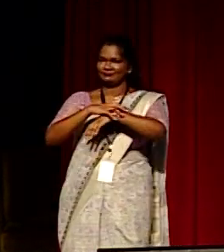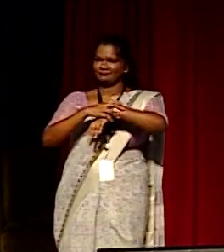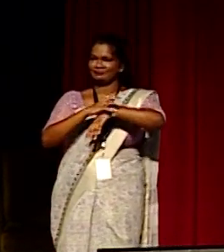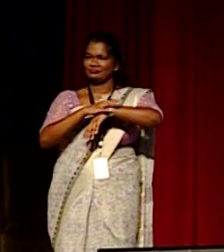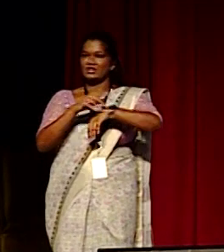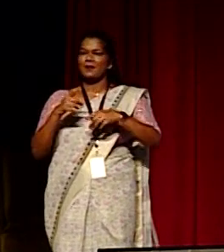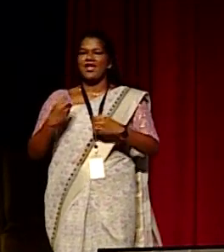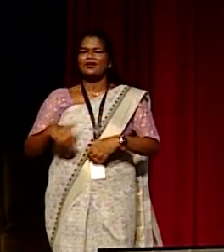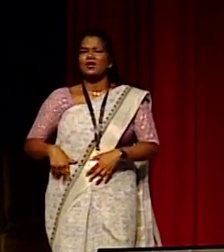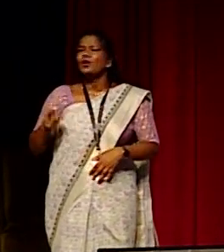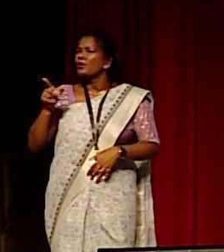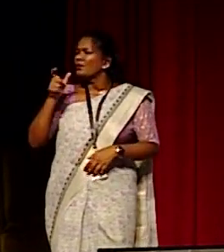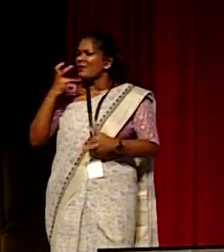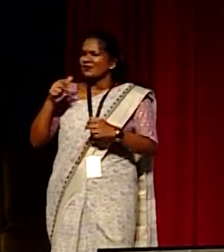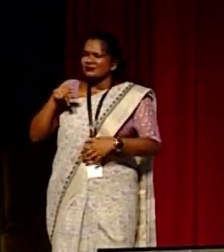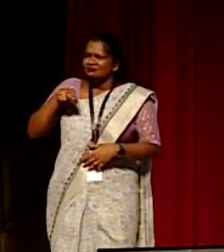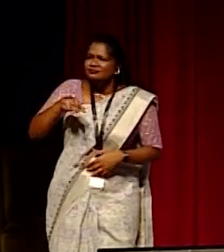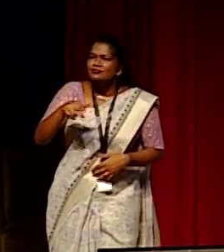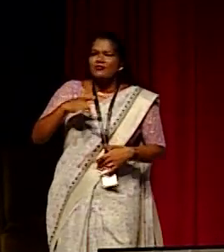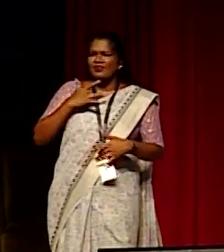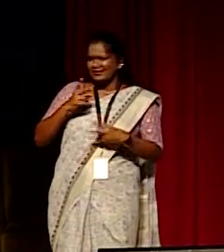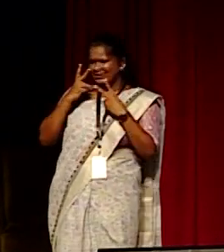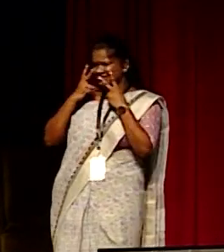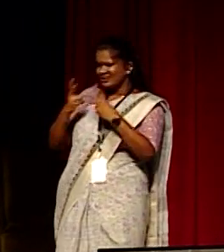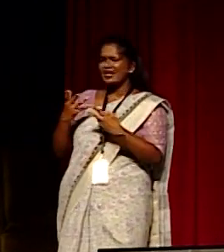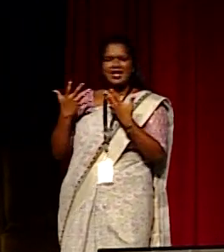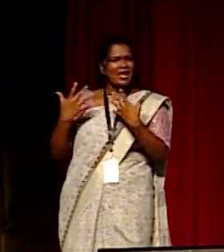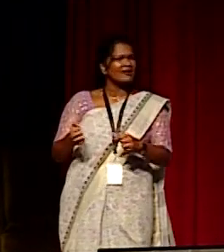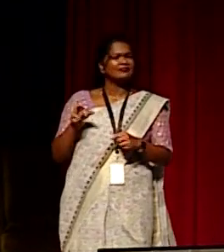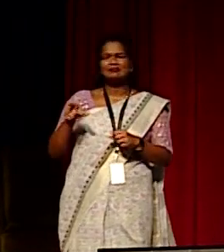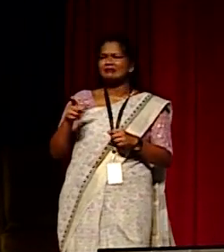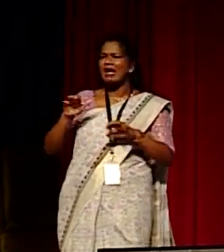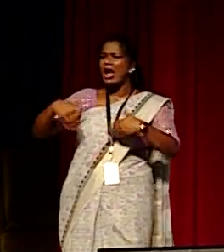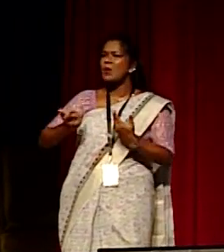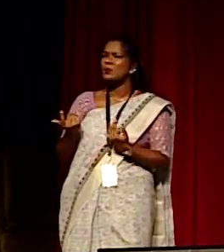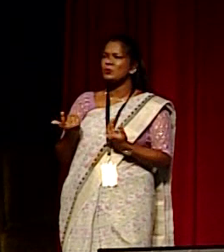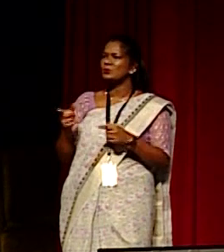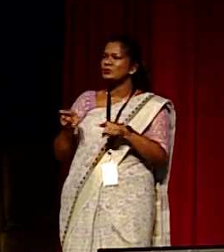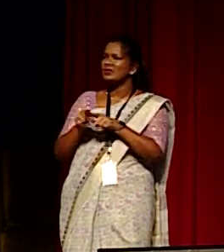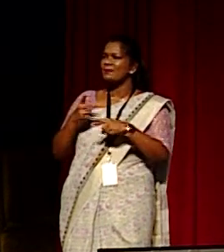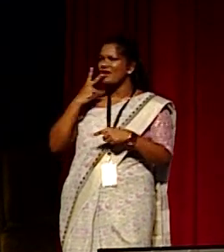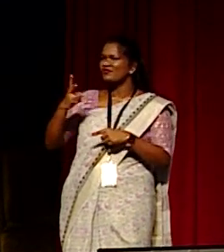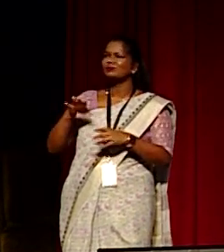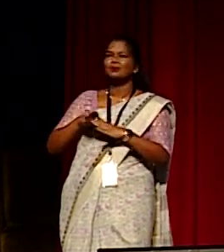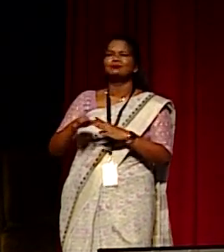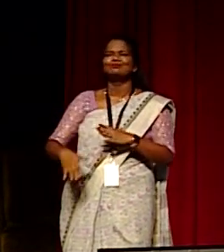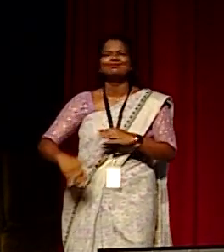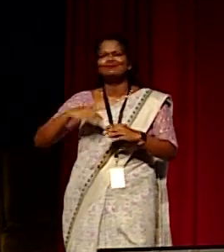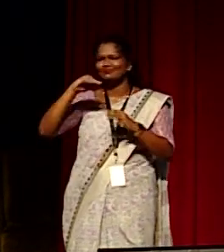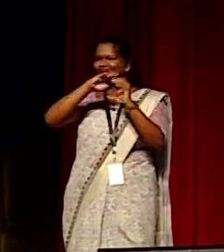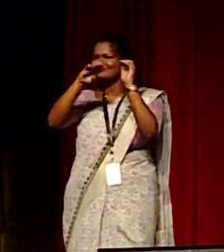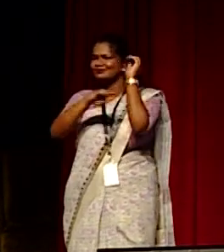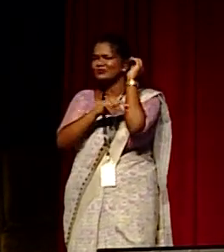below knee patients are walking. So we felt we had nearly gotten our act together for below knee amputees. But